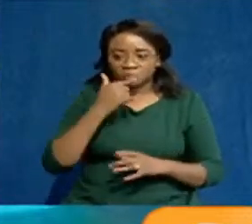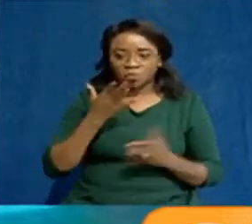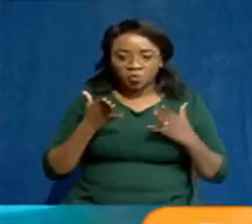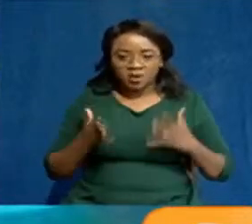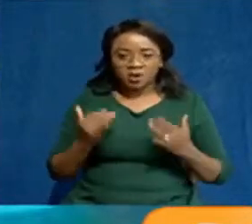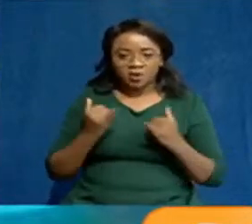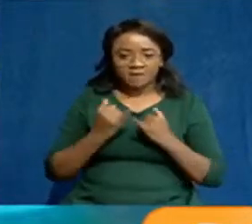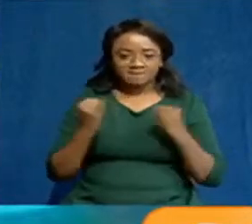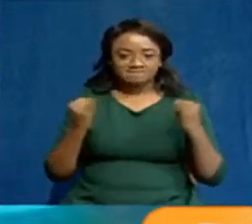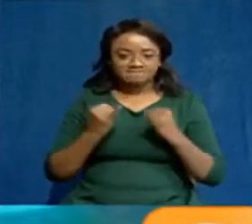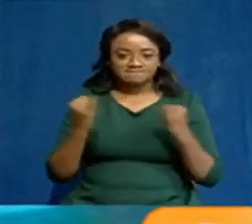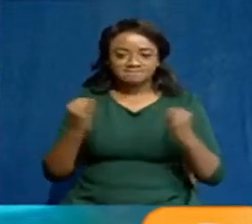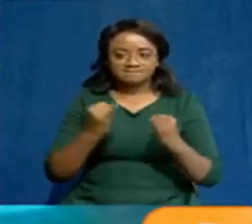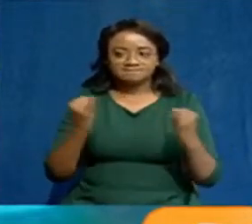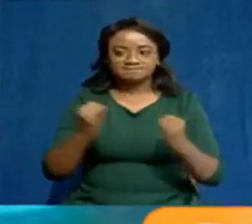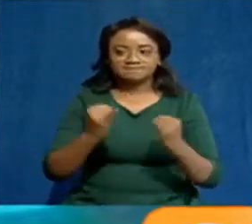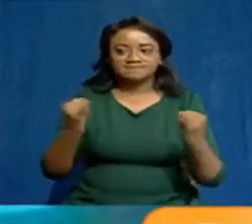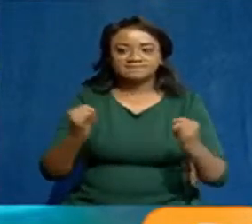cleaning